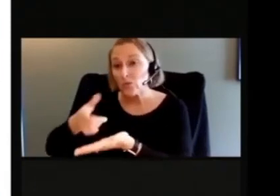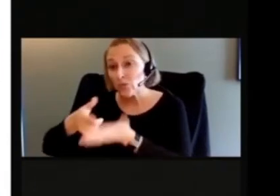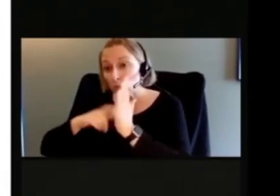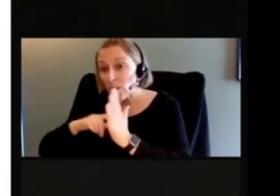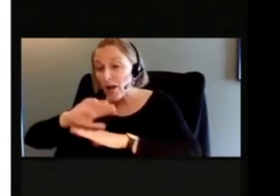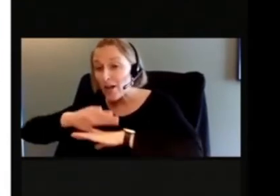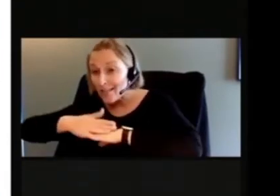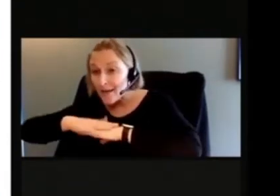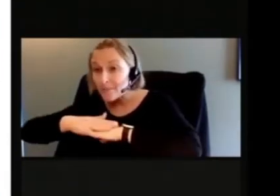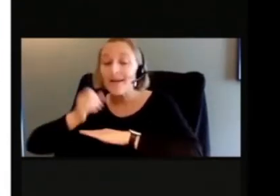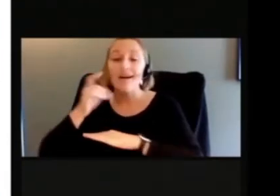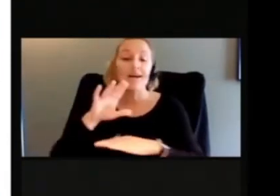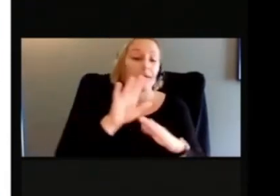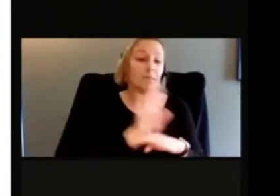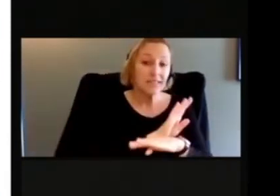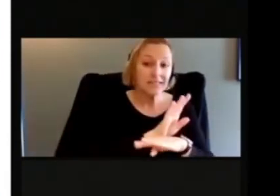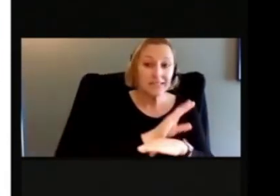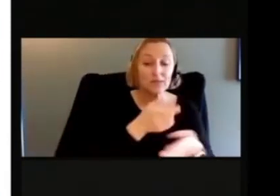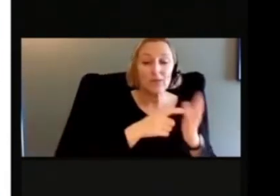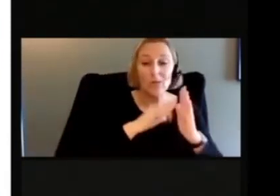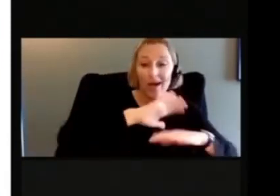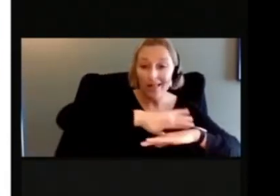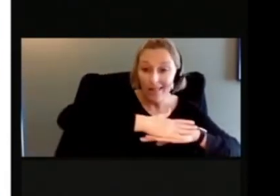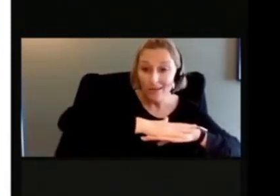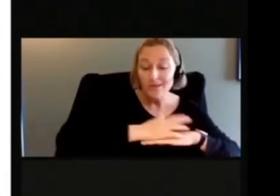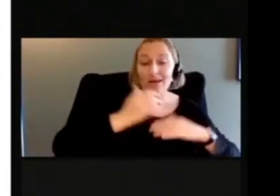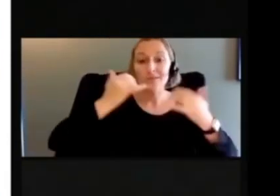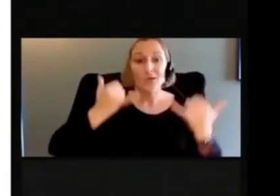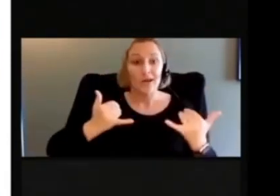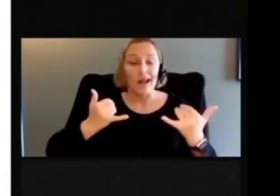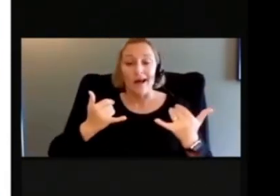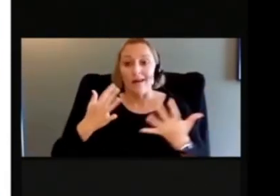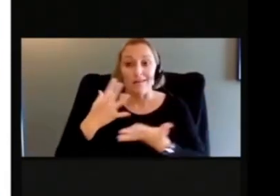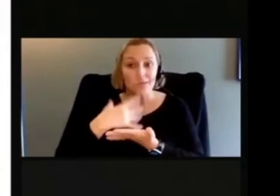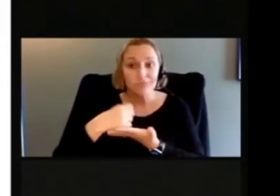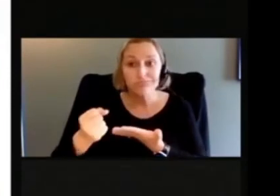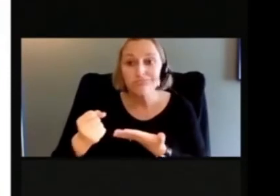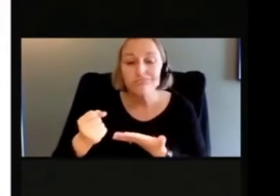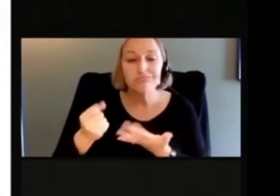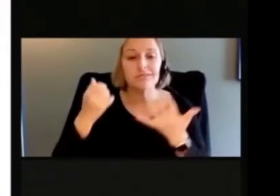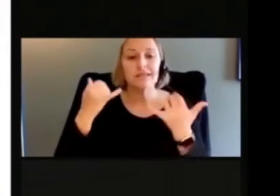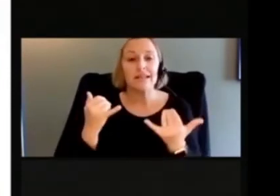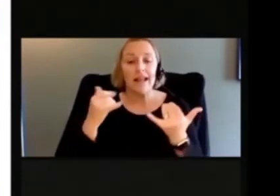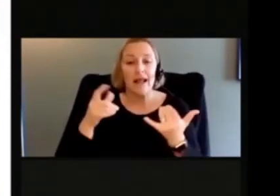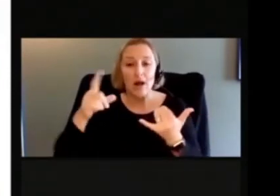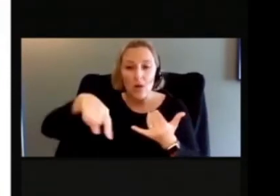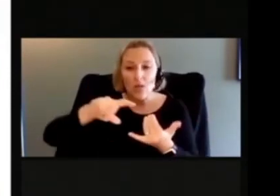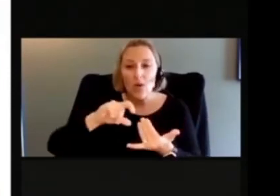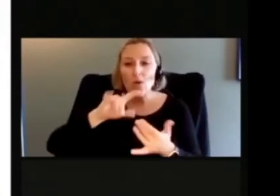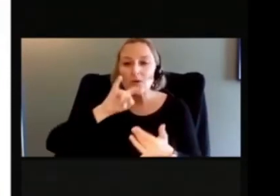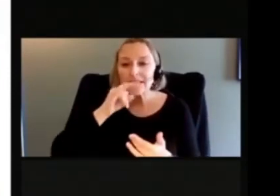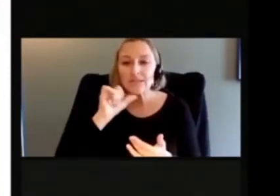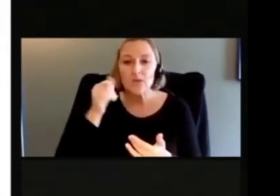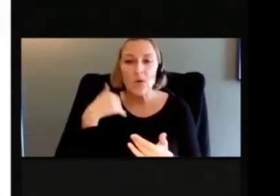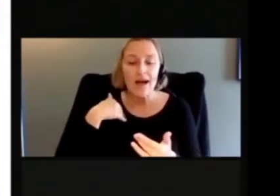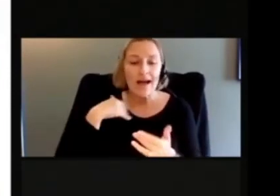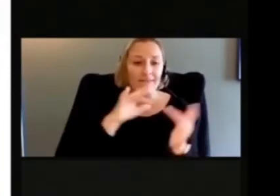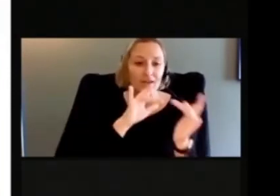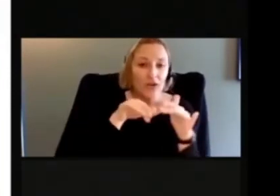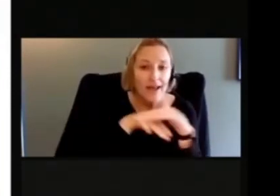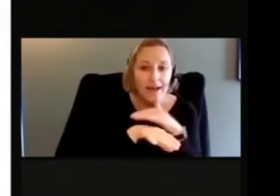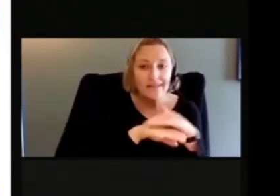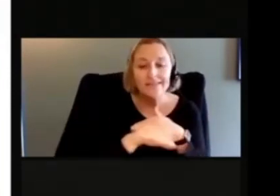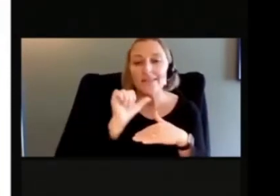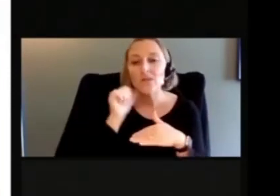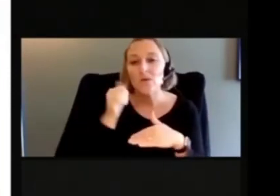different businesses were going remote, right? So what happens when they don't have internet access or computing devices, and what does that mean